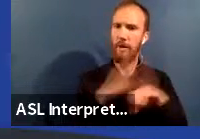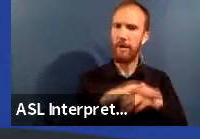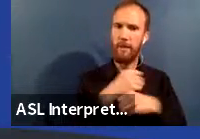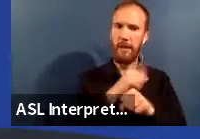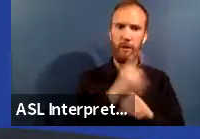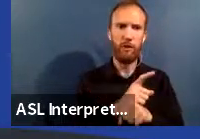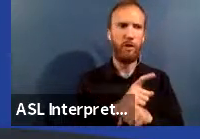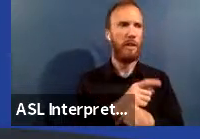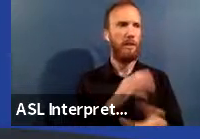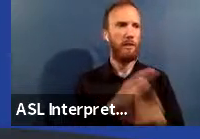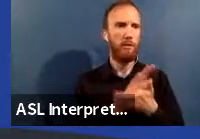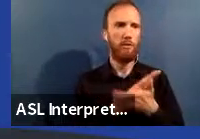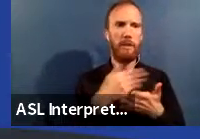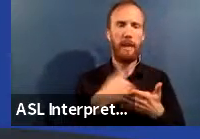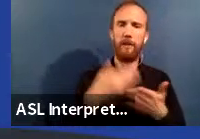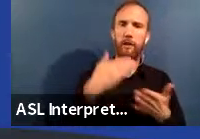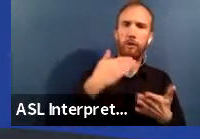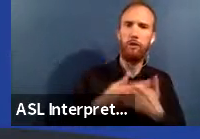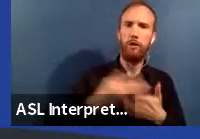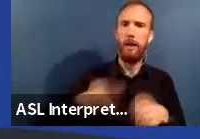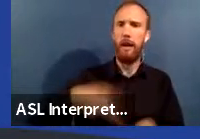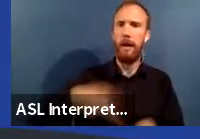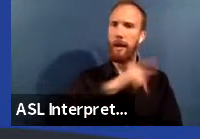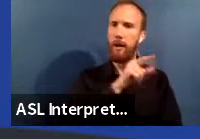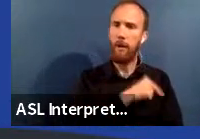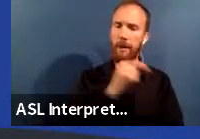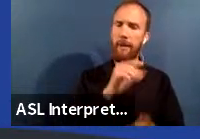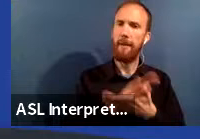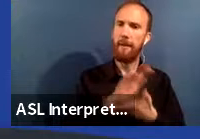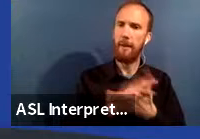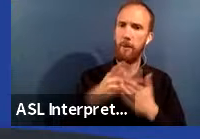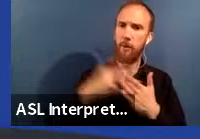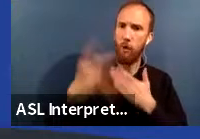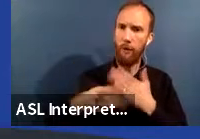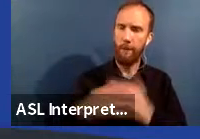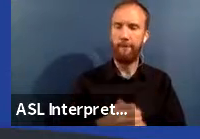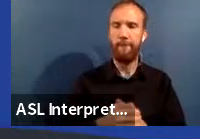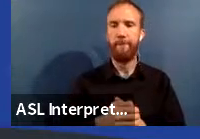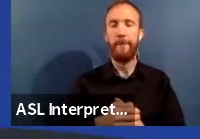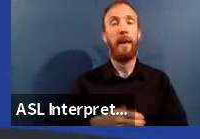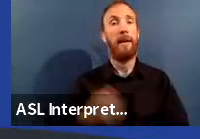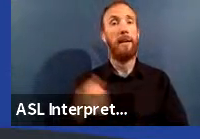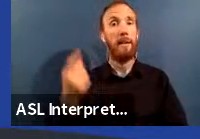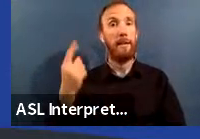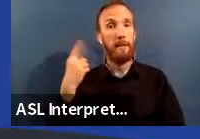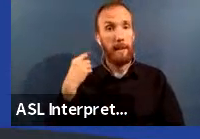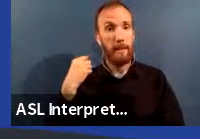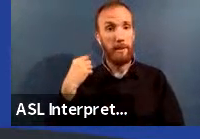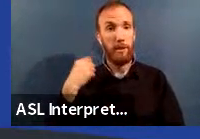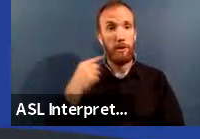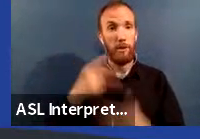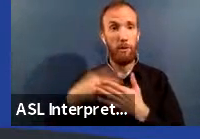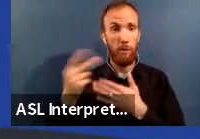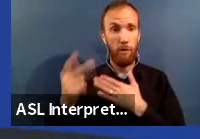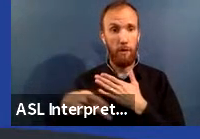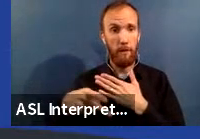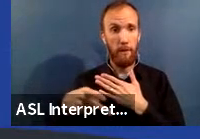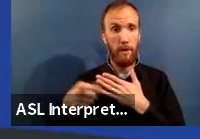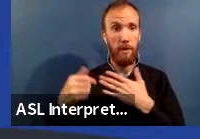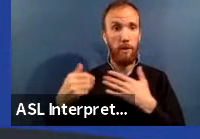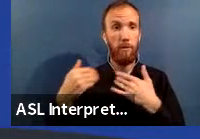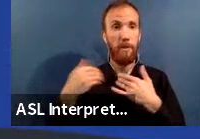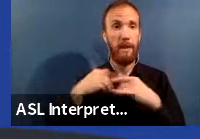quality academic programming. In last year's academic program focus request for proposals,